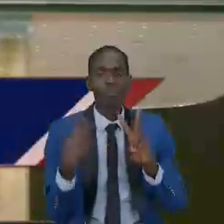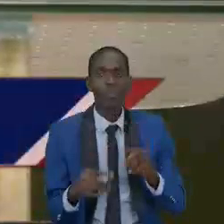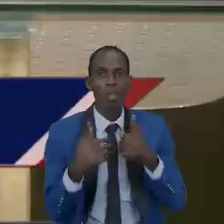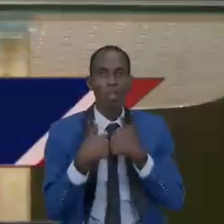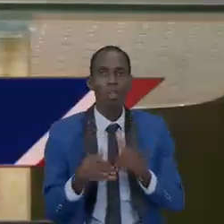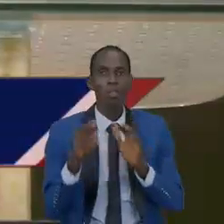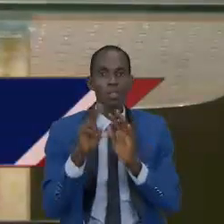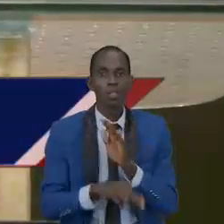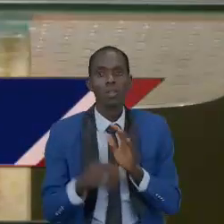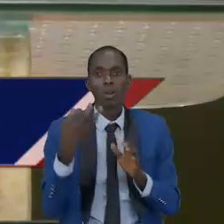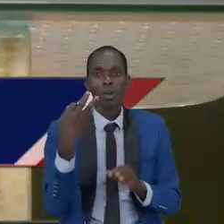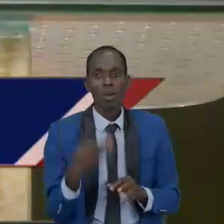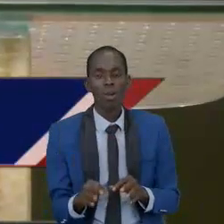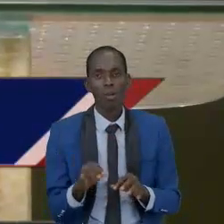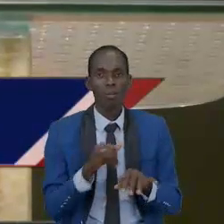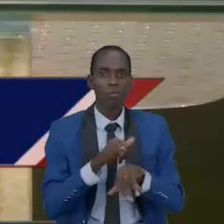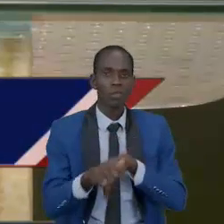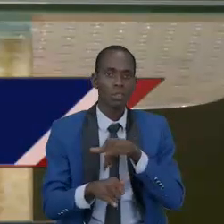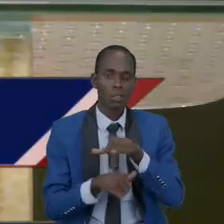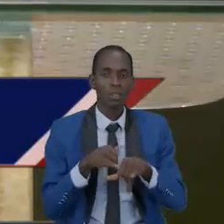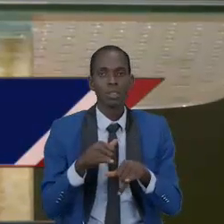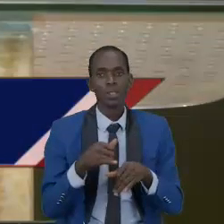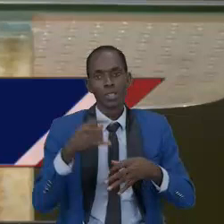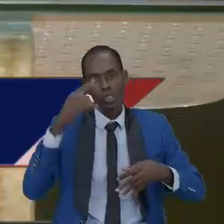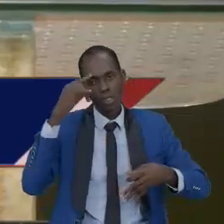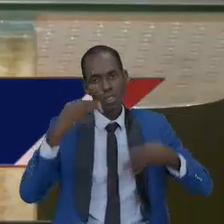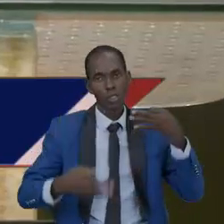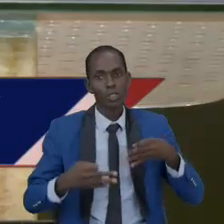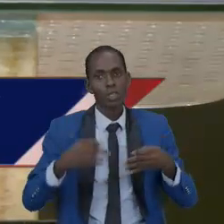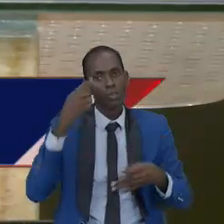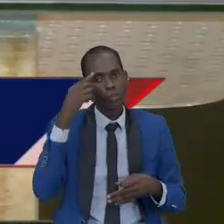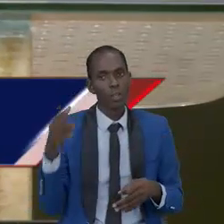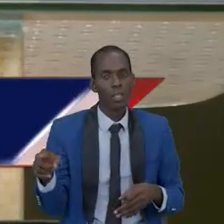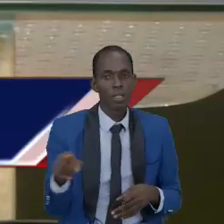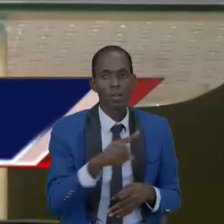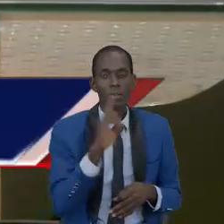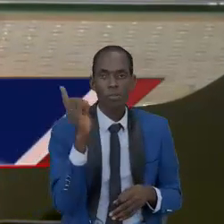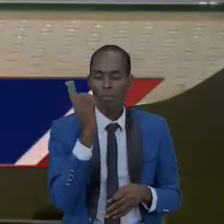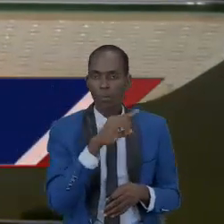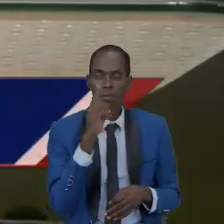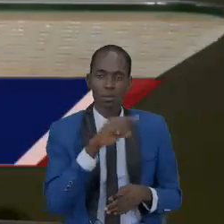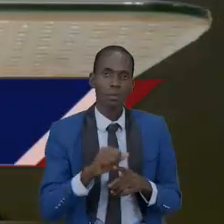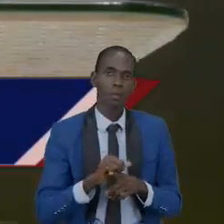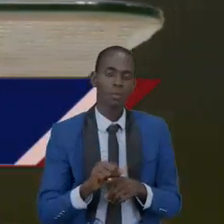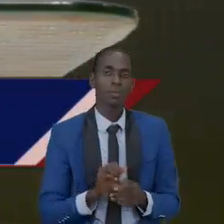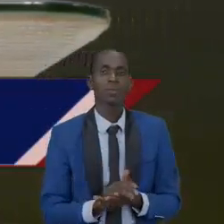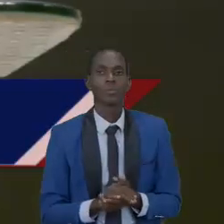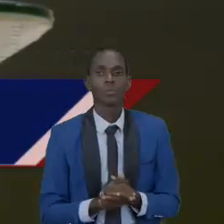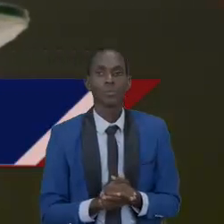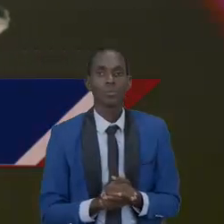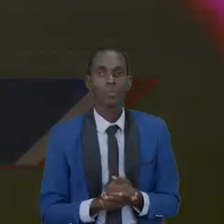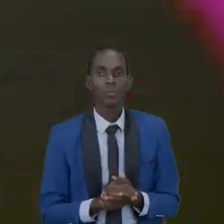lostness of compromisers judged for their falsehood. We're coming to